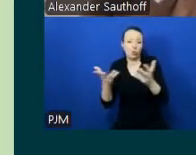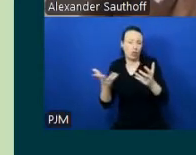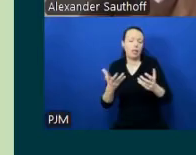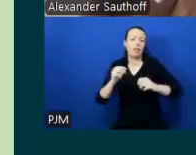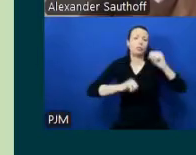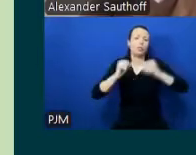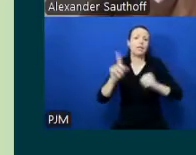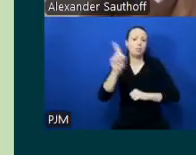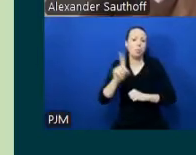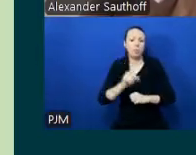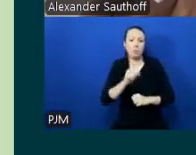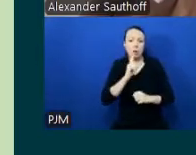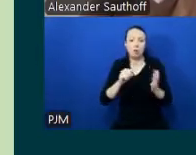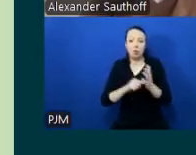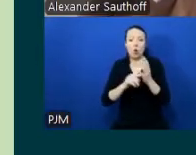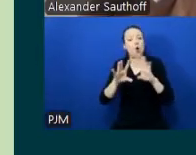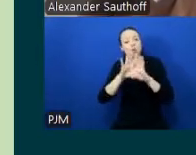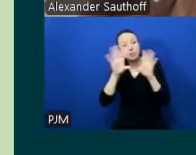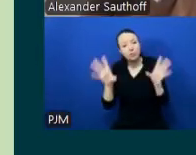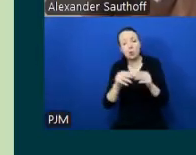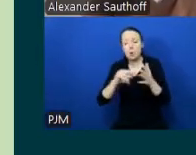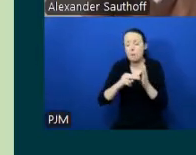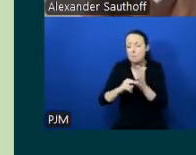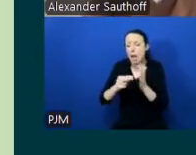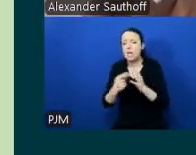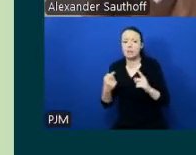climate resilience and social benefits.